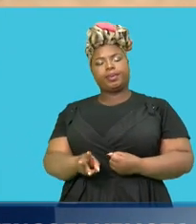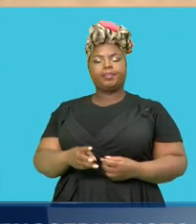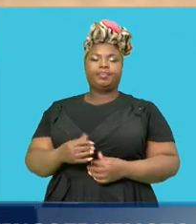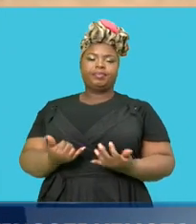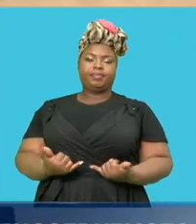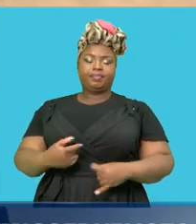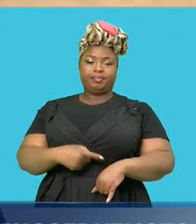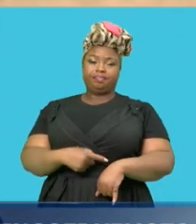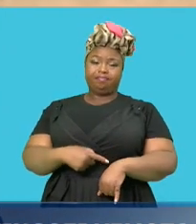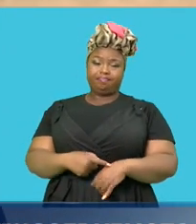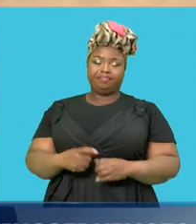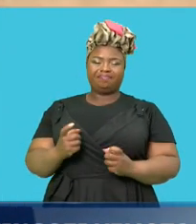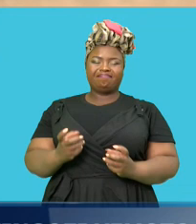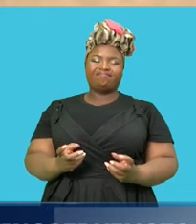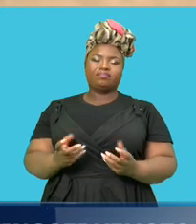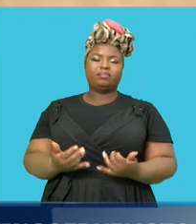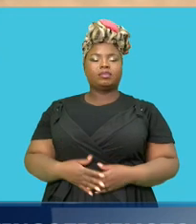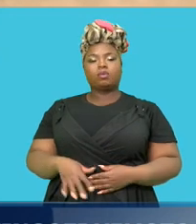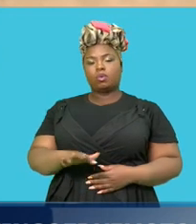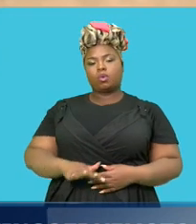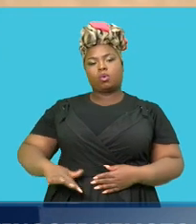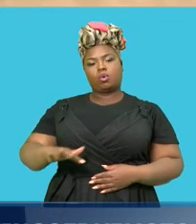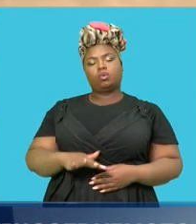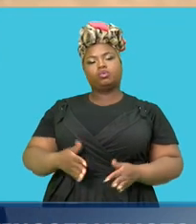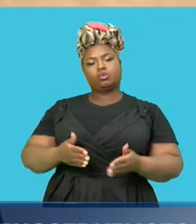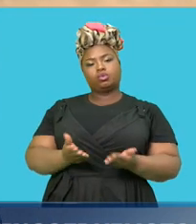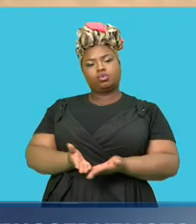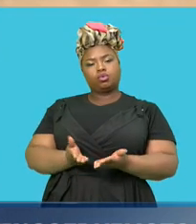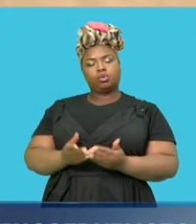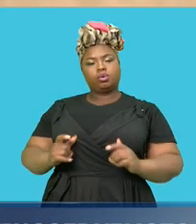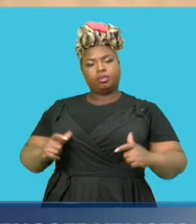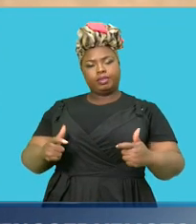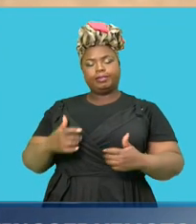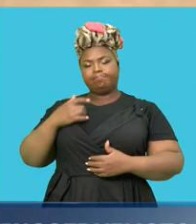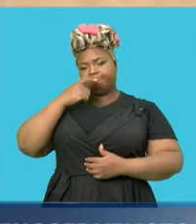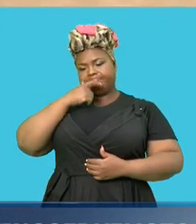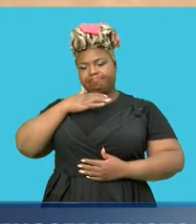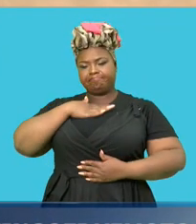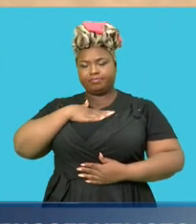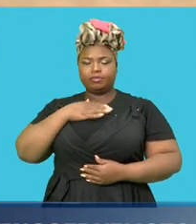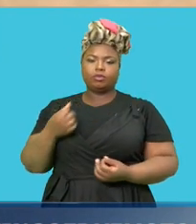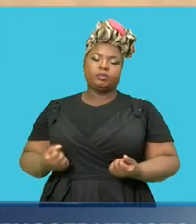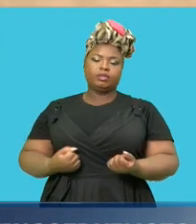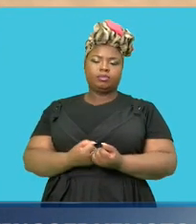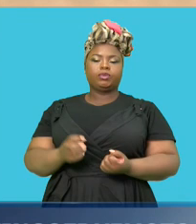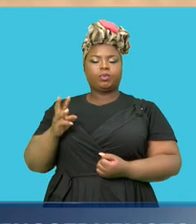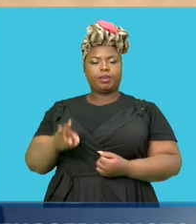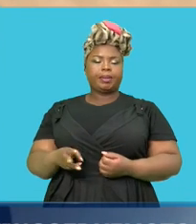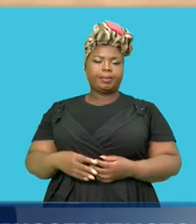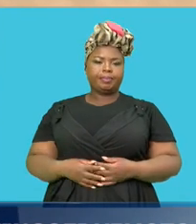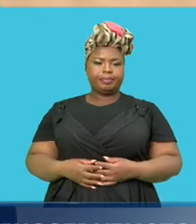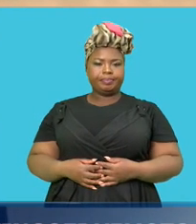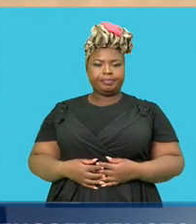time. The entire school committee mourns with you, and we are here to support you in any way we can.